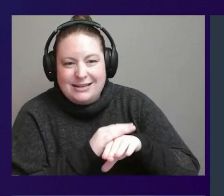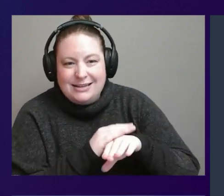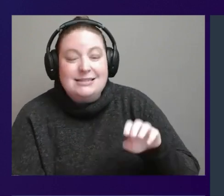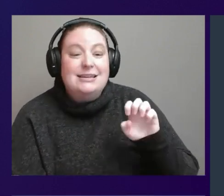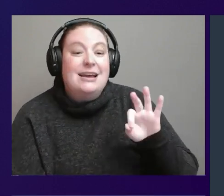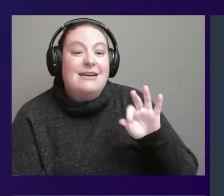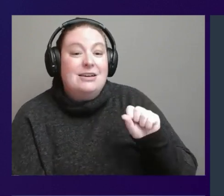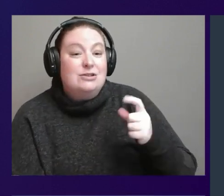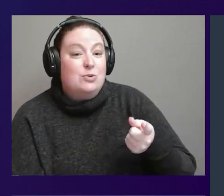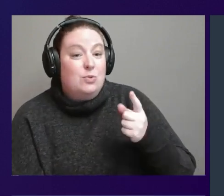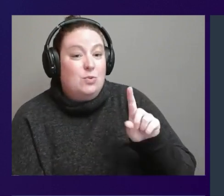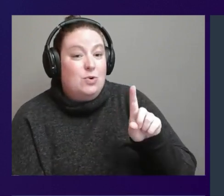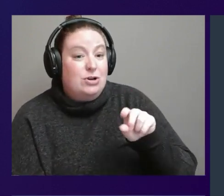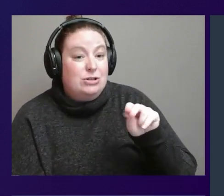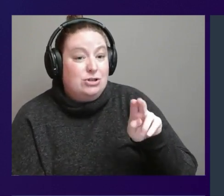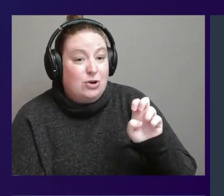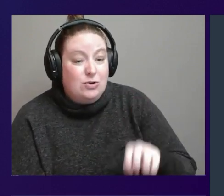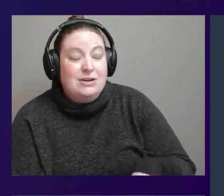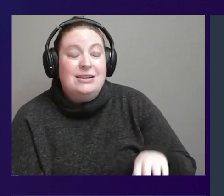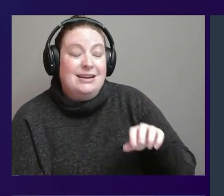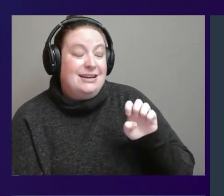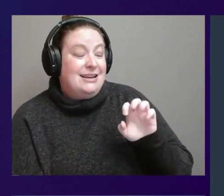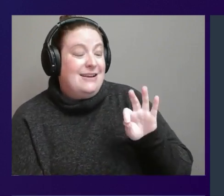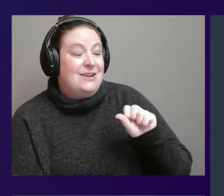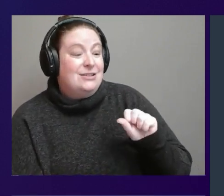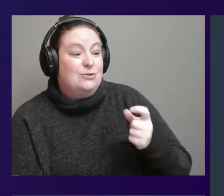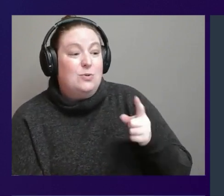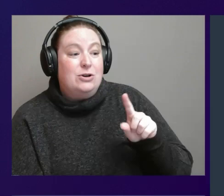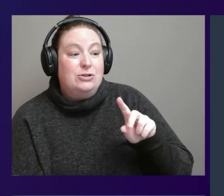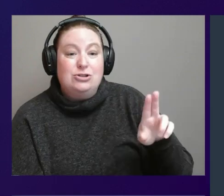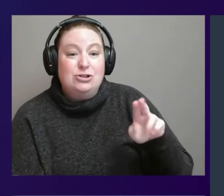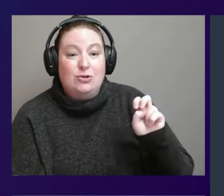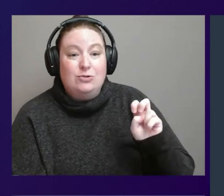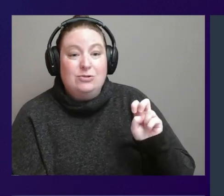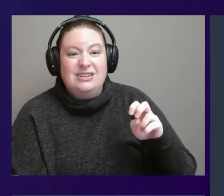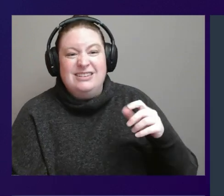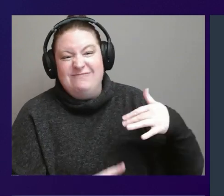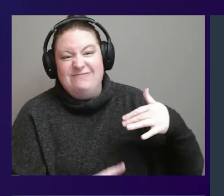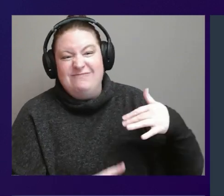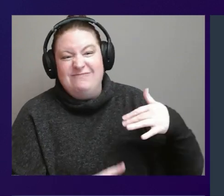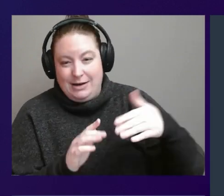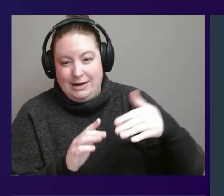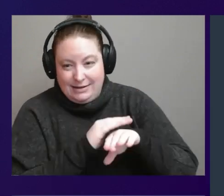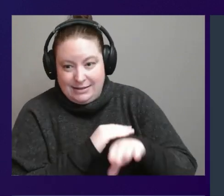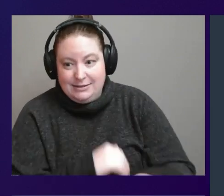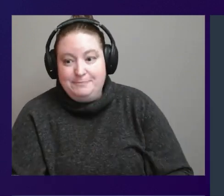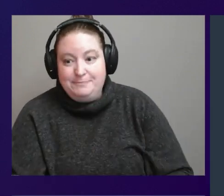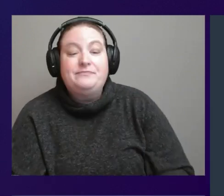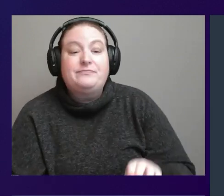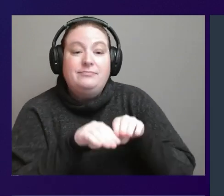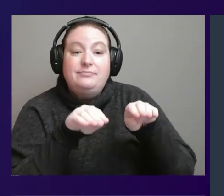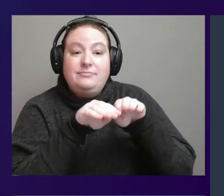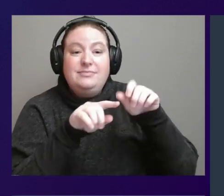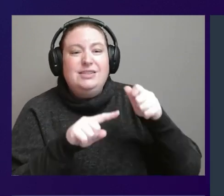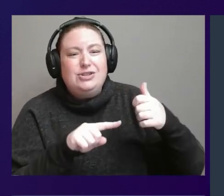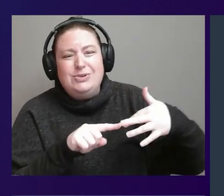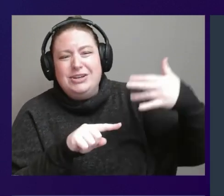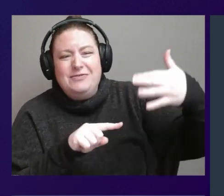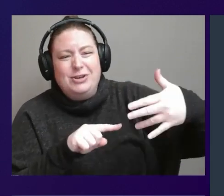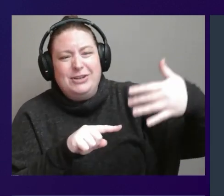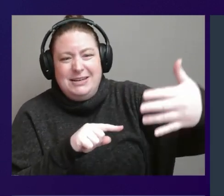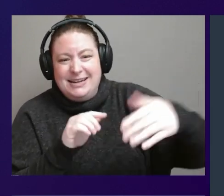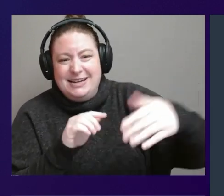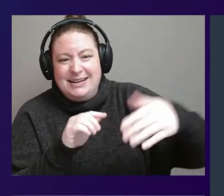Zone Infrequent Access. By deploying capabilities like tiering to infrequent access, you can save up to